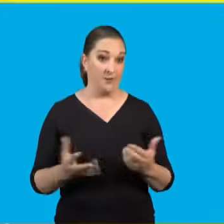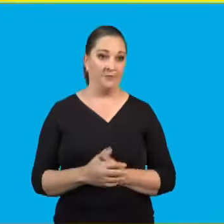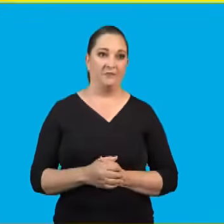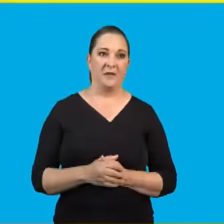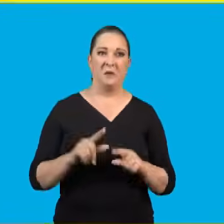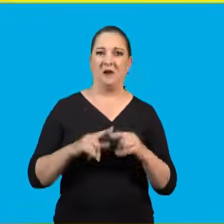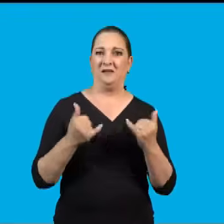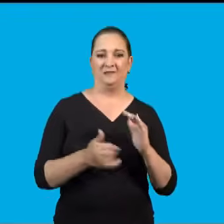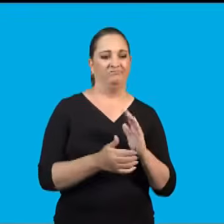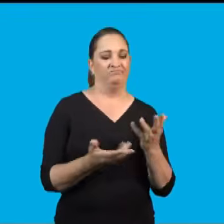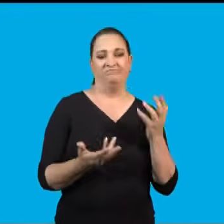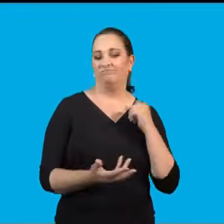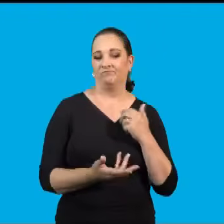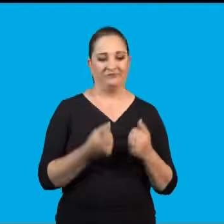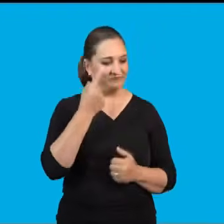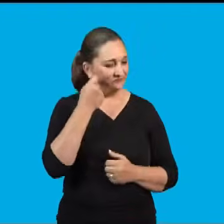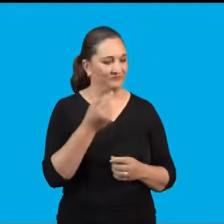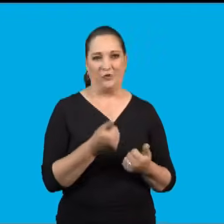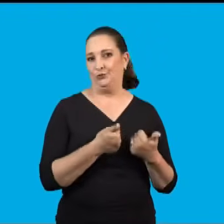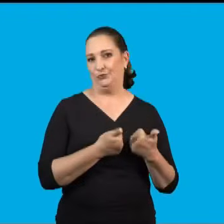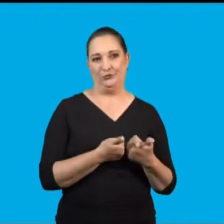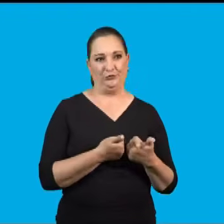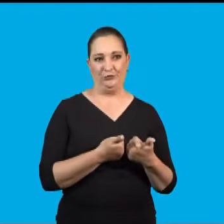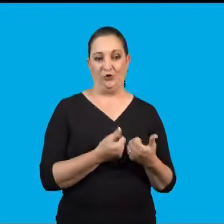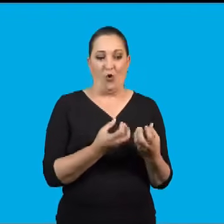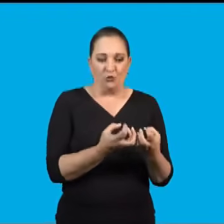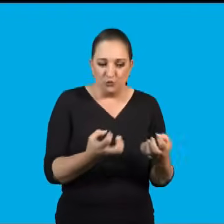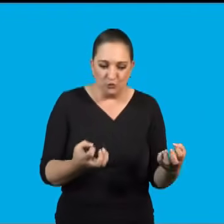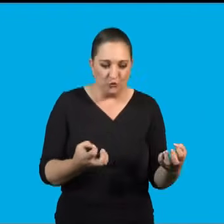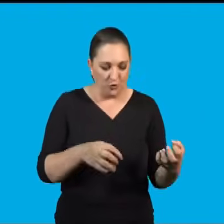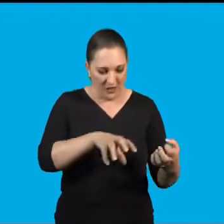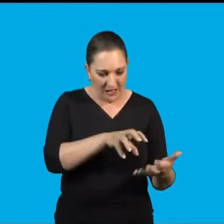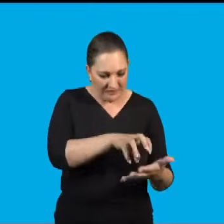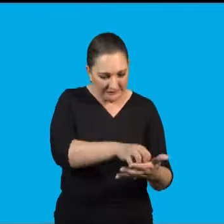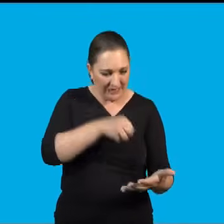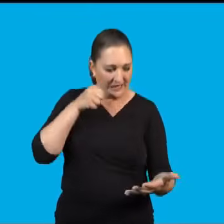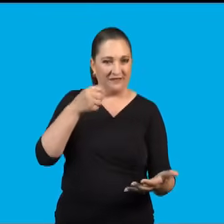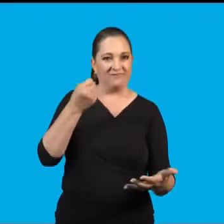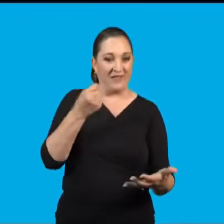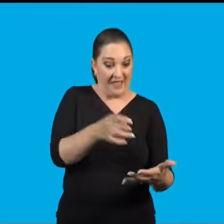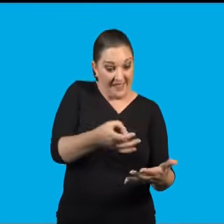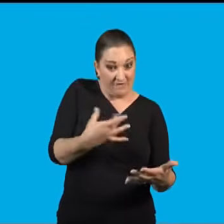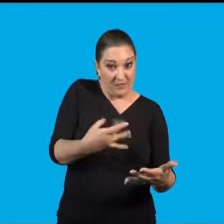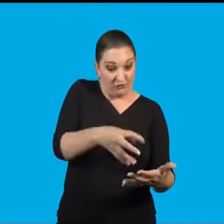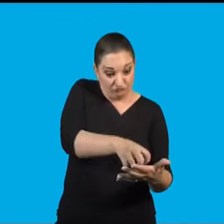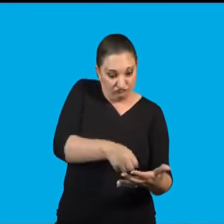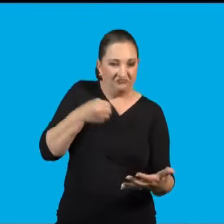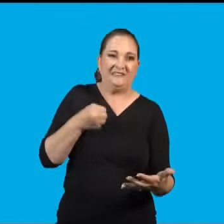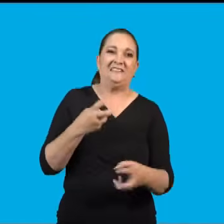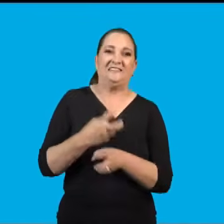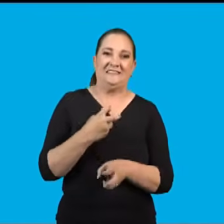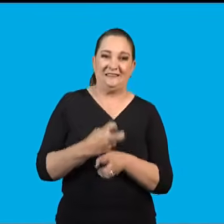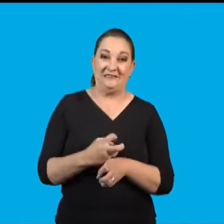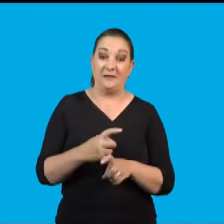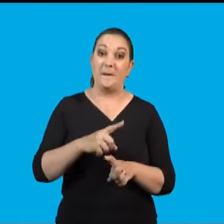The problem here is poor comprehension of sources and difficulty extracting relevant information from the